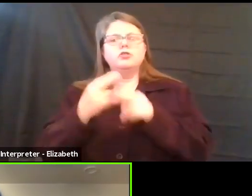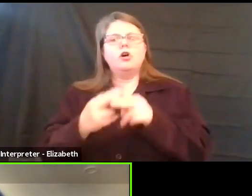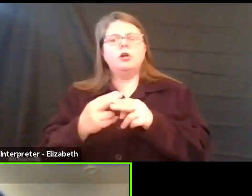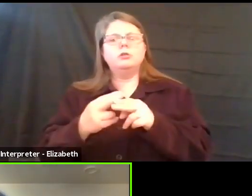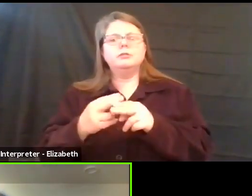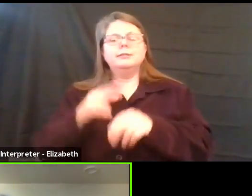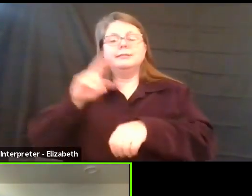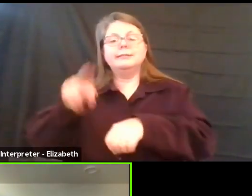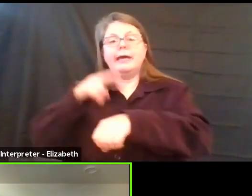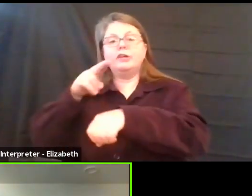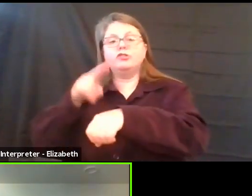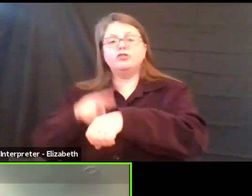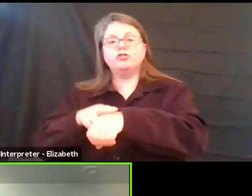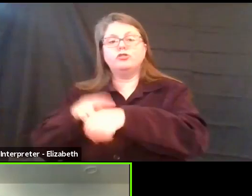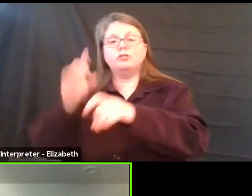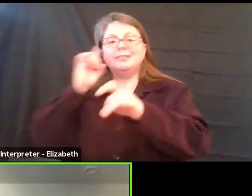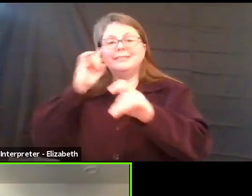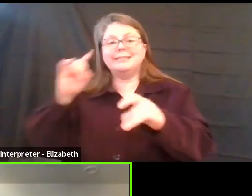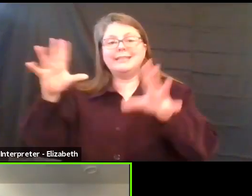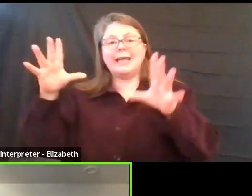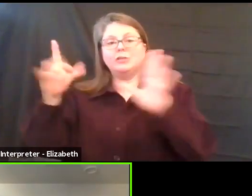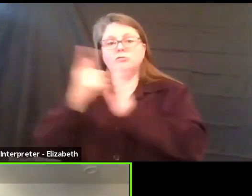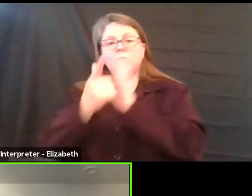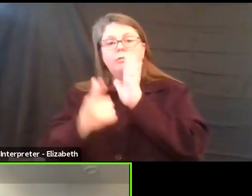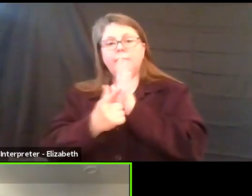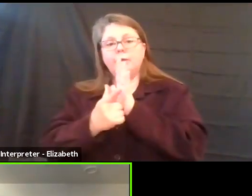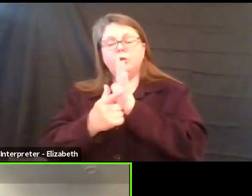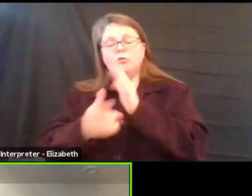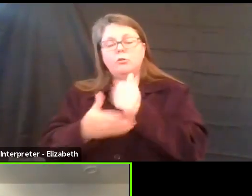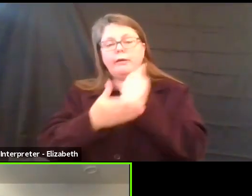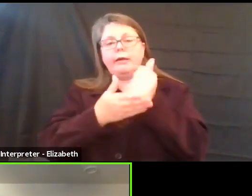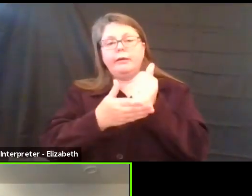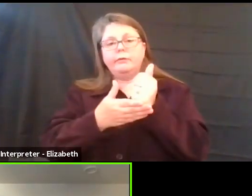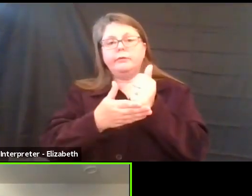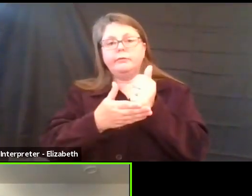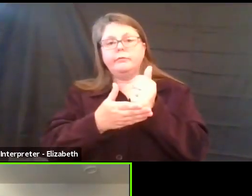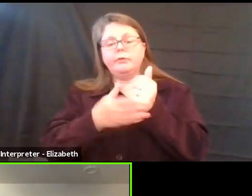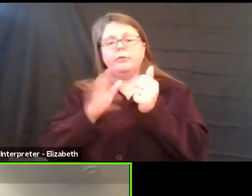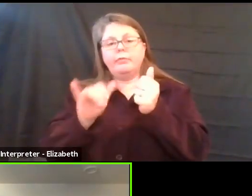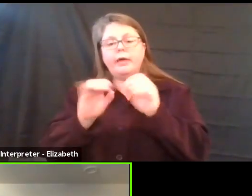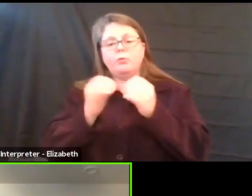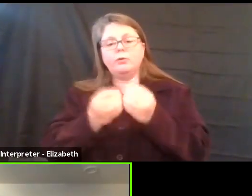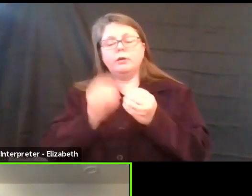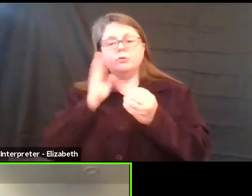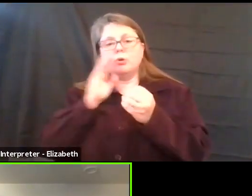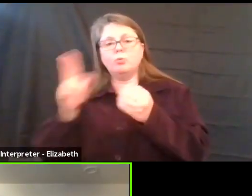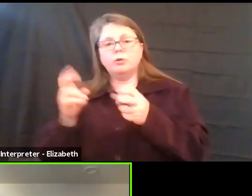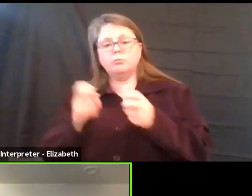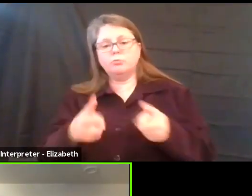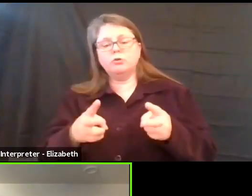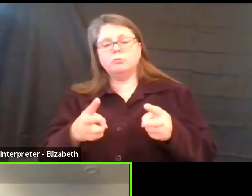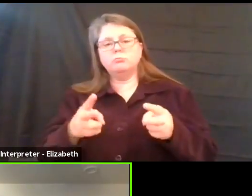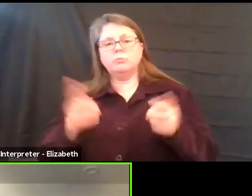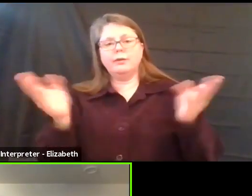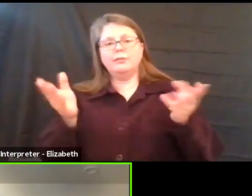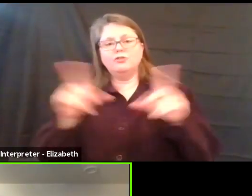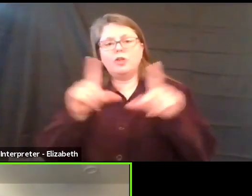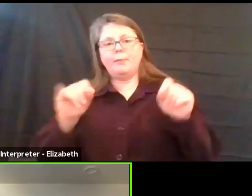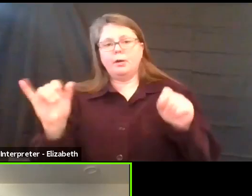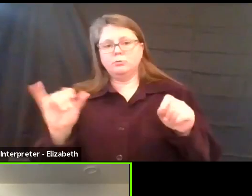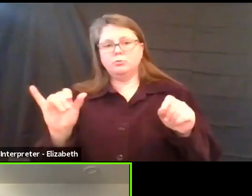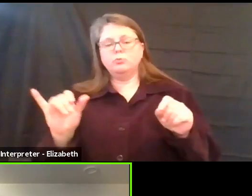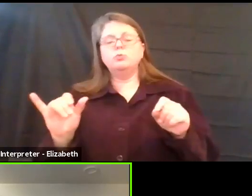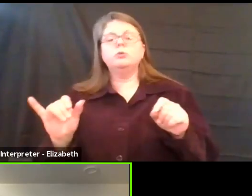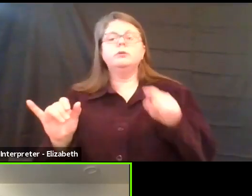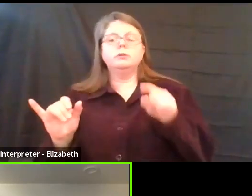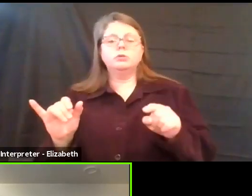put that link in the chat. It essentially walks you through the whole process, and it helps you create an